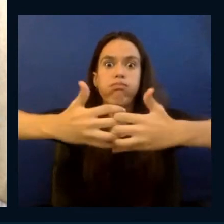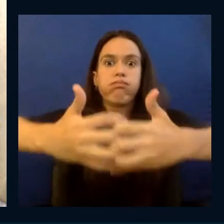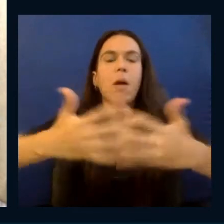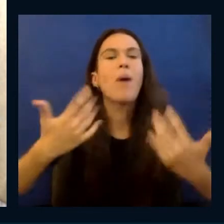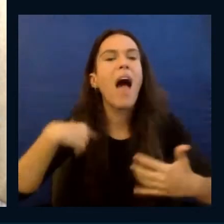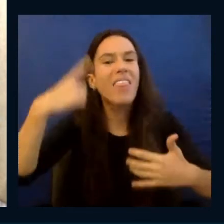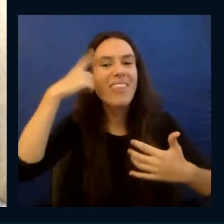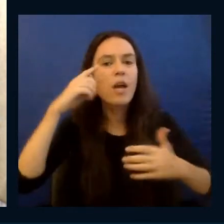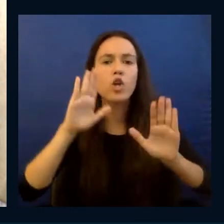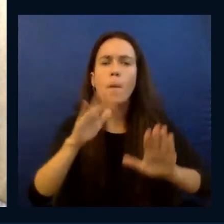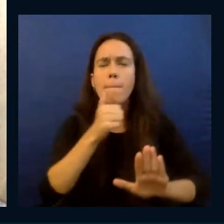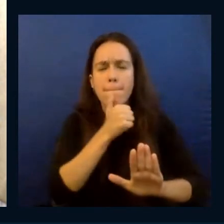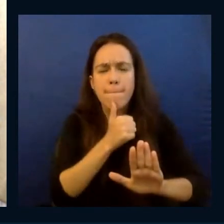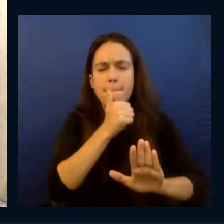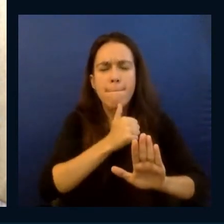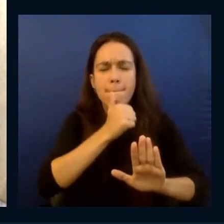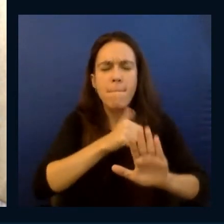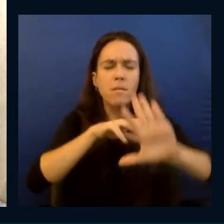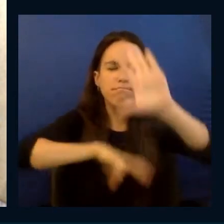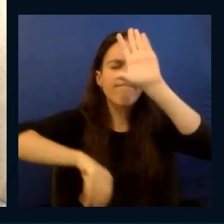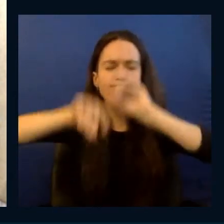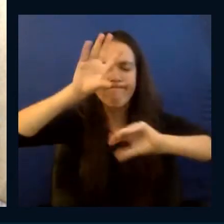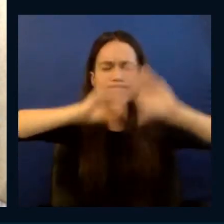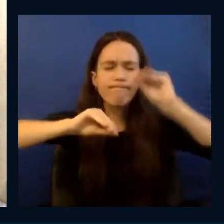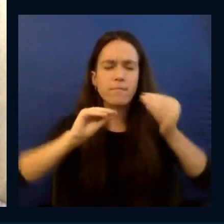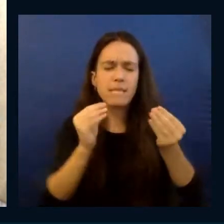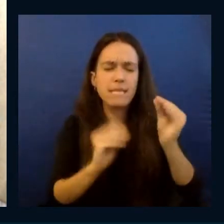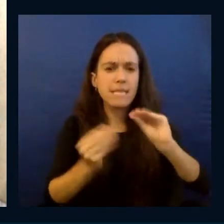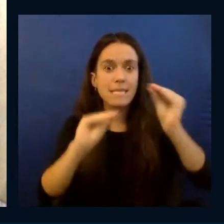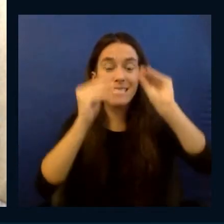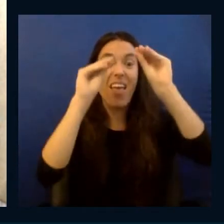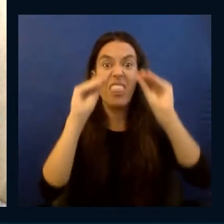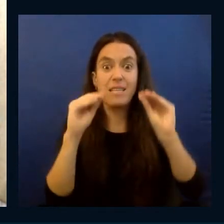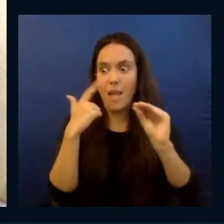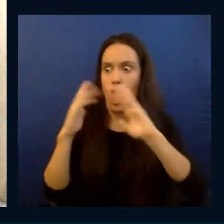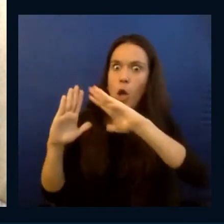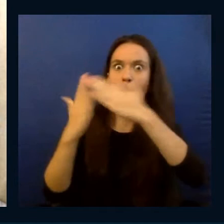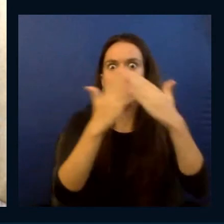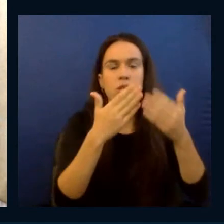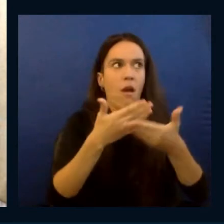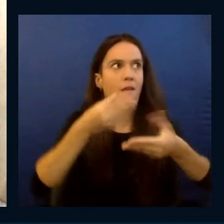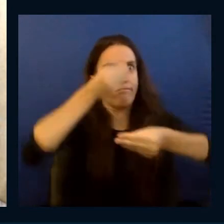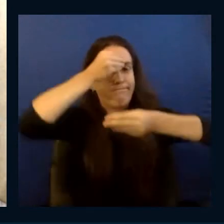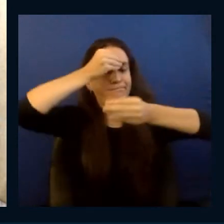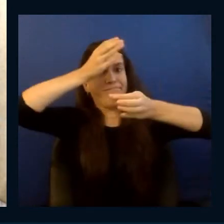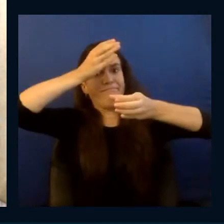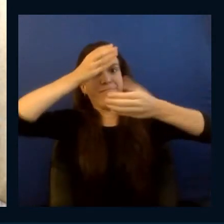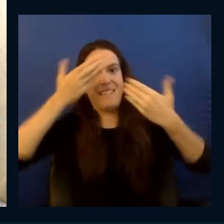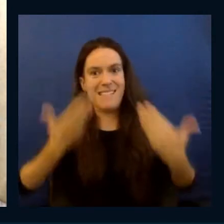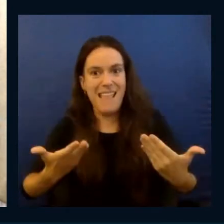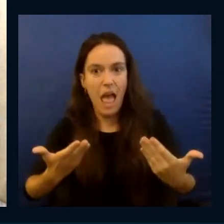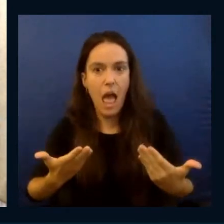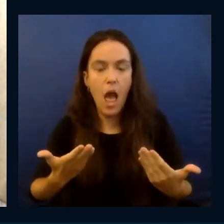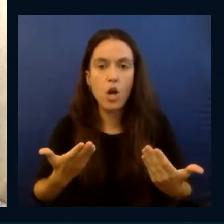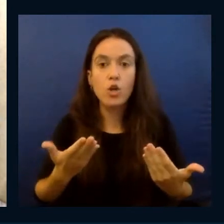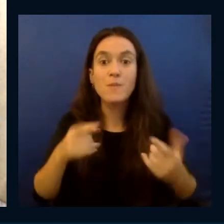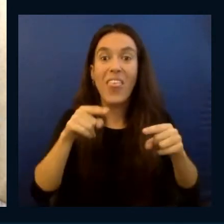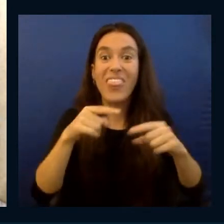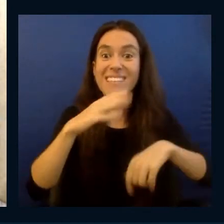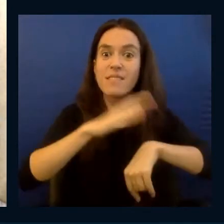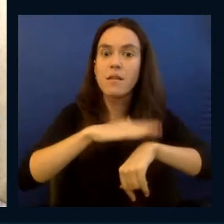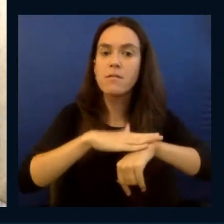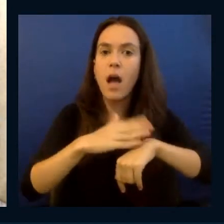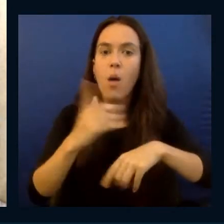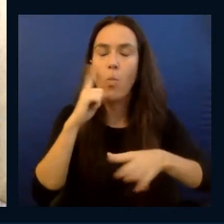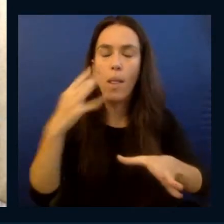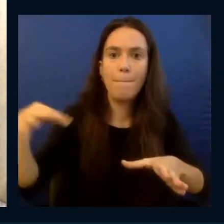it, pull out some good resources, use the community. And that time to deploy is going to come down, and it's going to